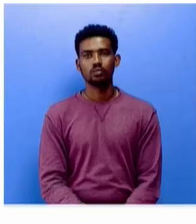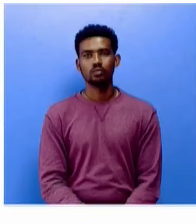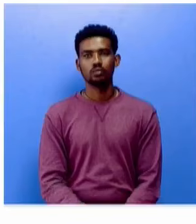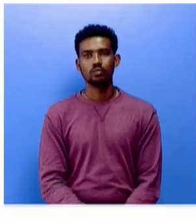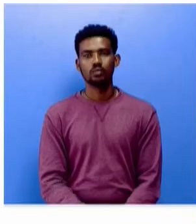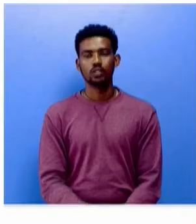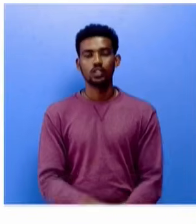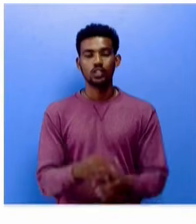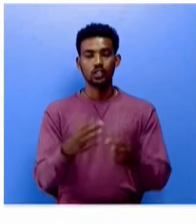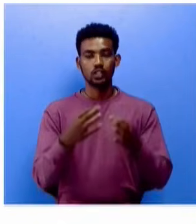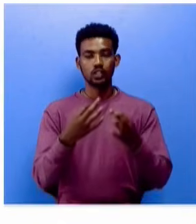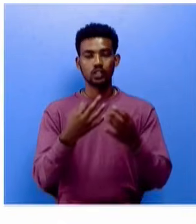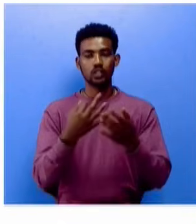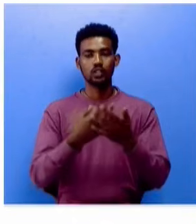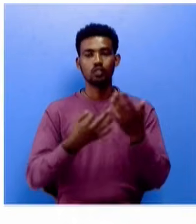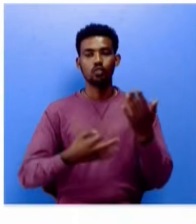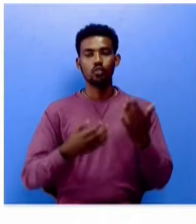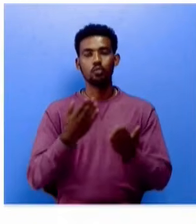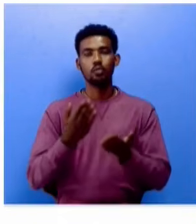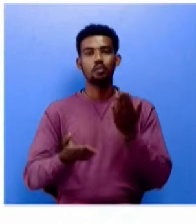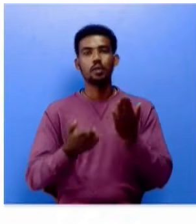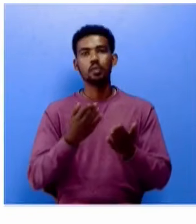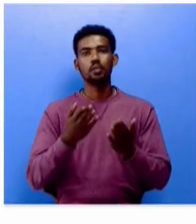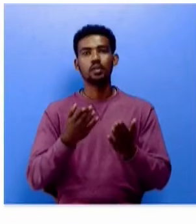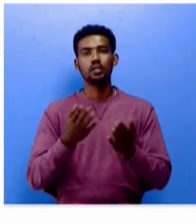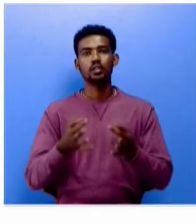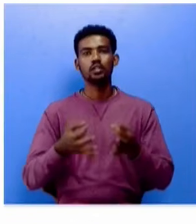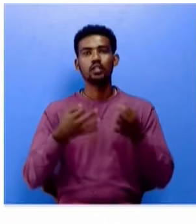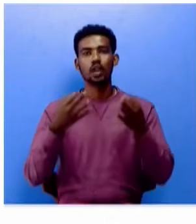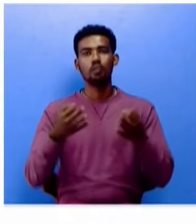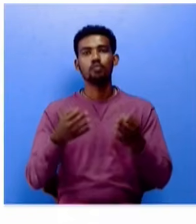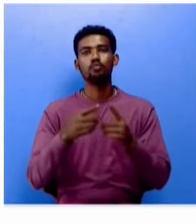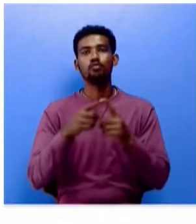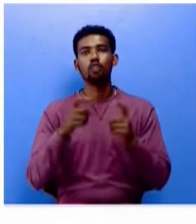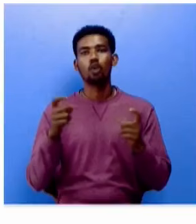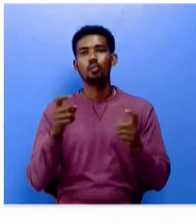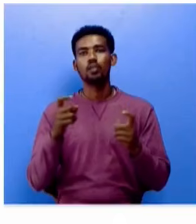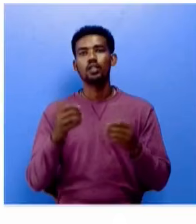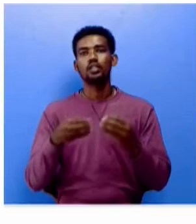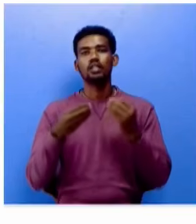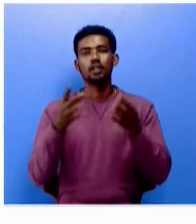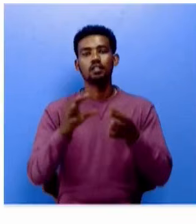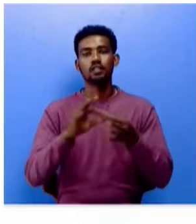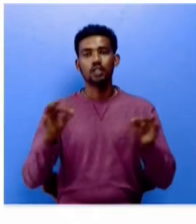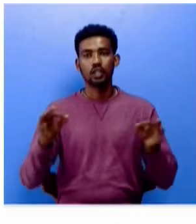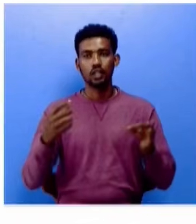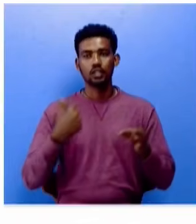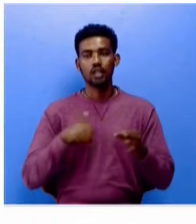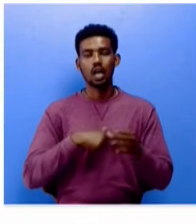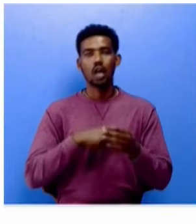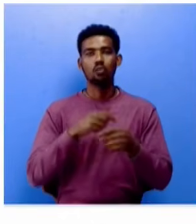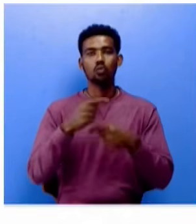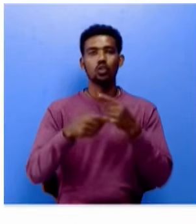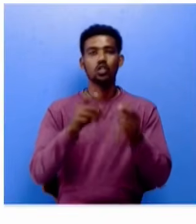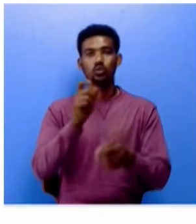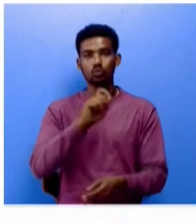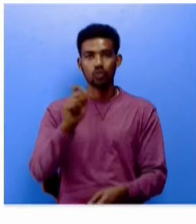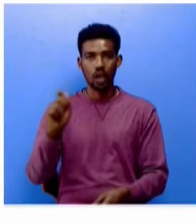the form maybe can be deriving from the given sentence. What I'm going to write here: